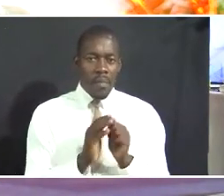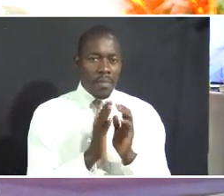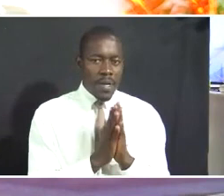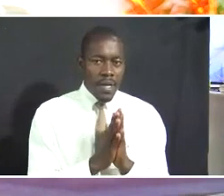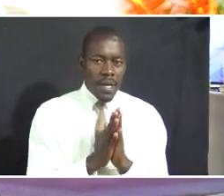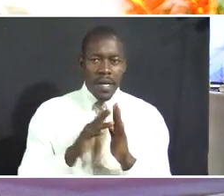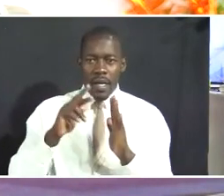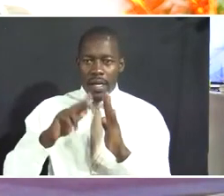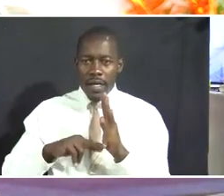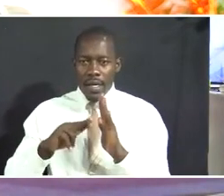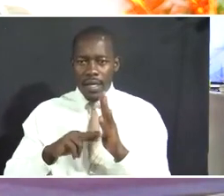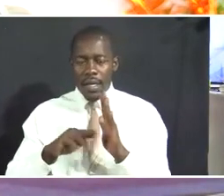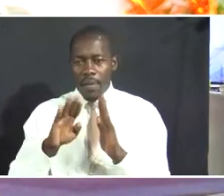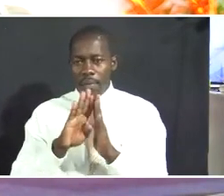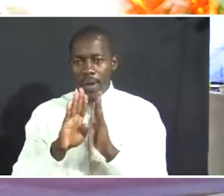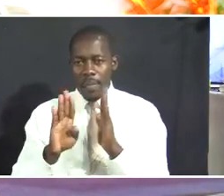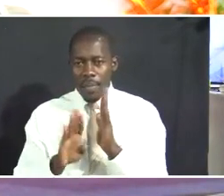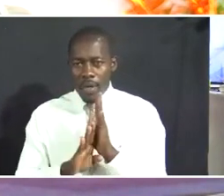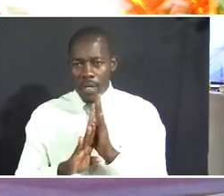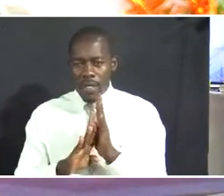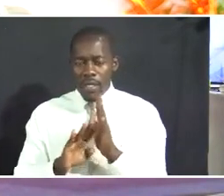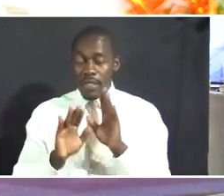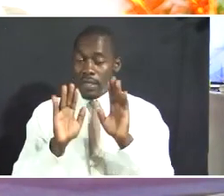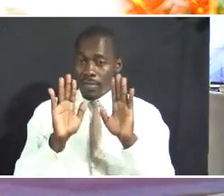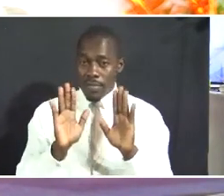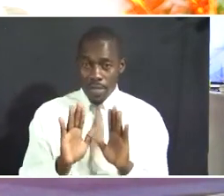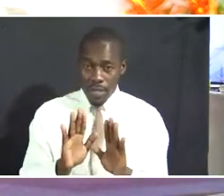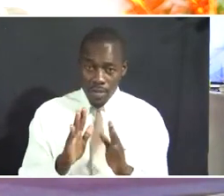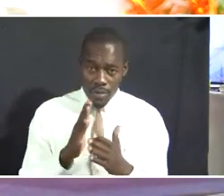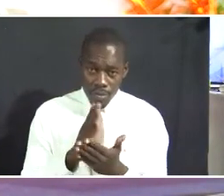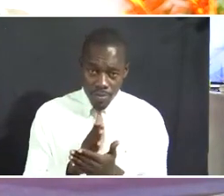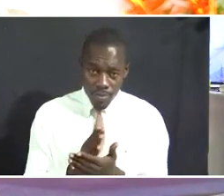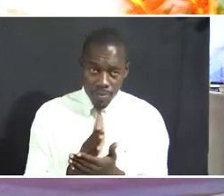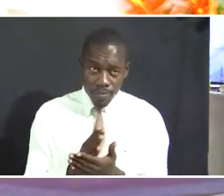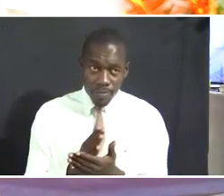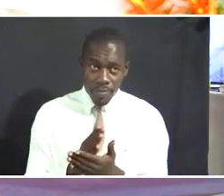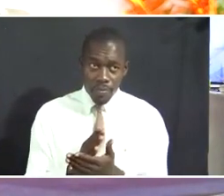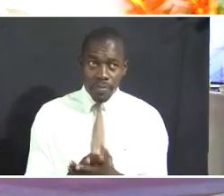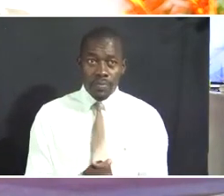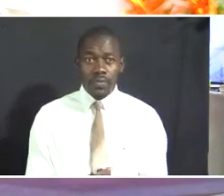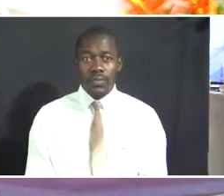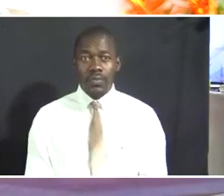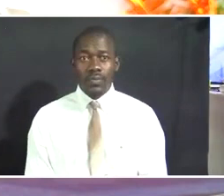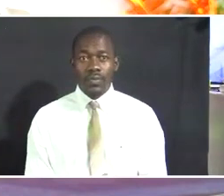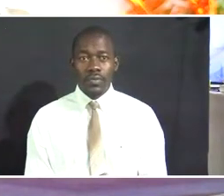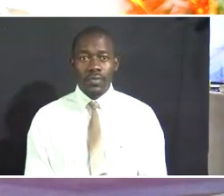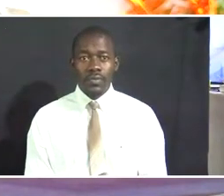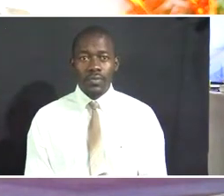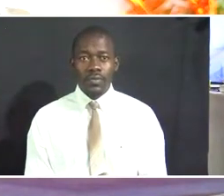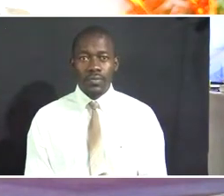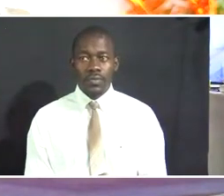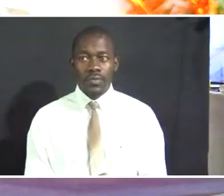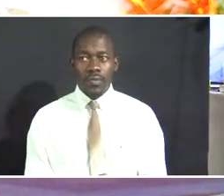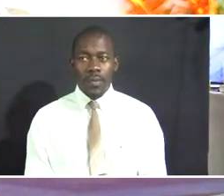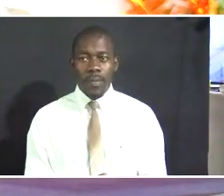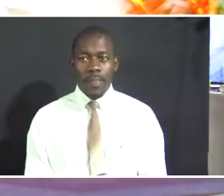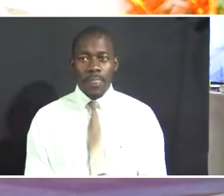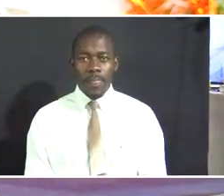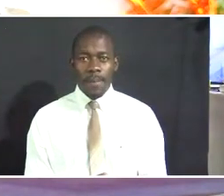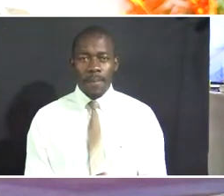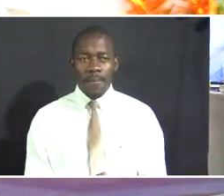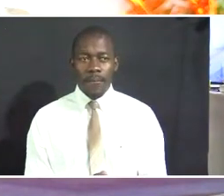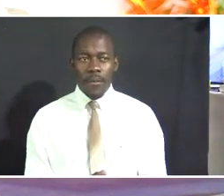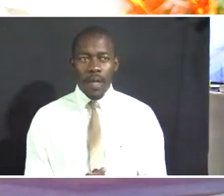we are diluting, and that must be very cautious taken. We need to ensure that our teachers are